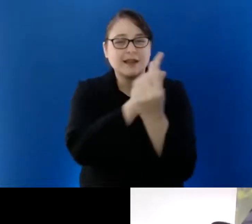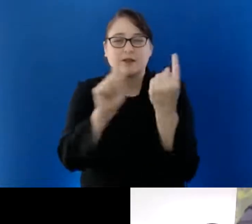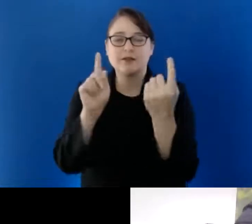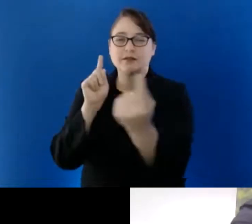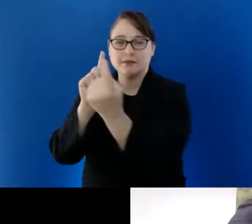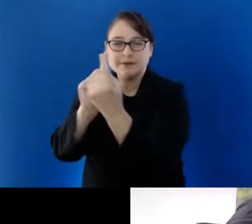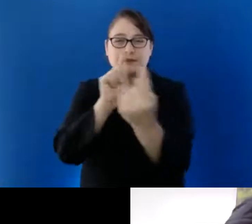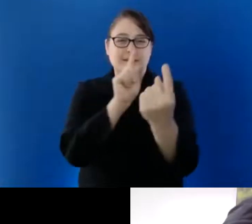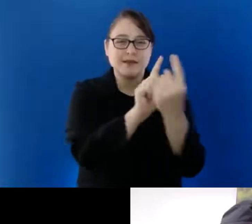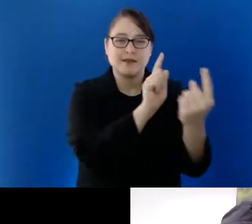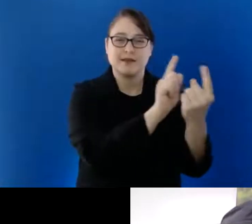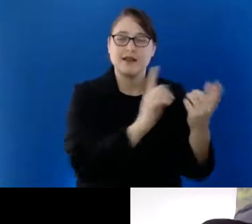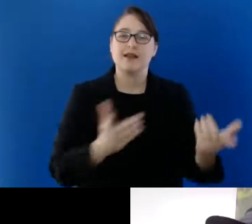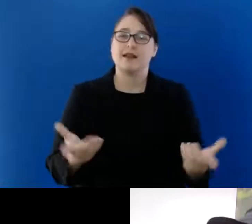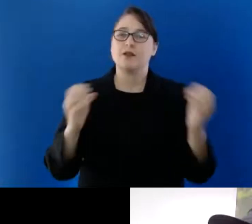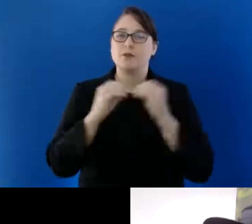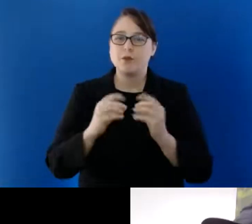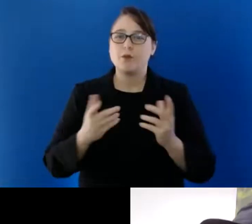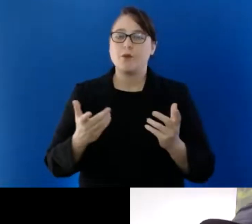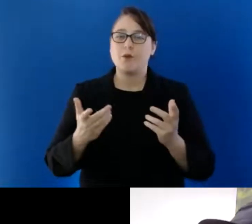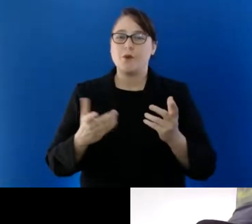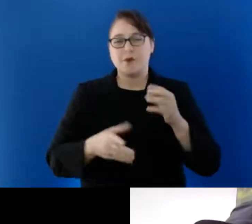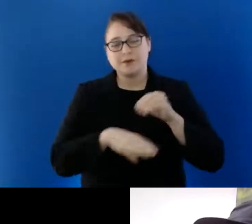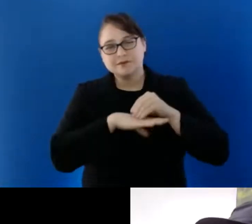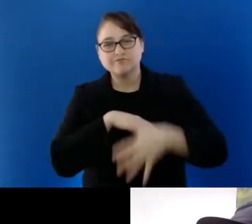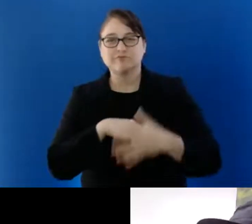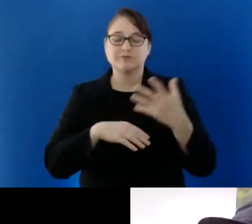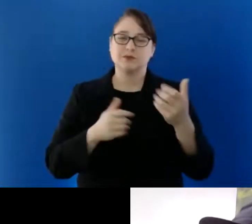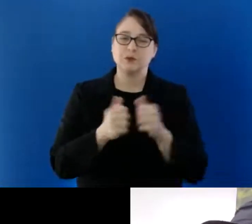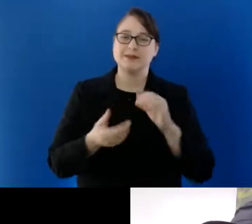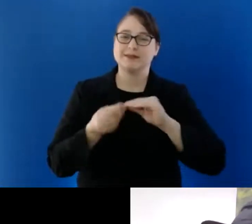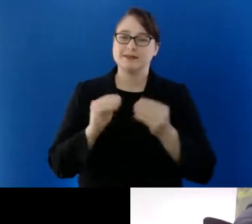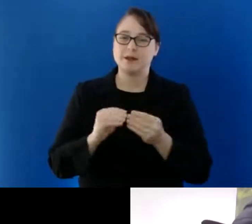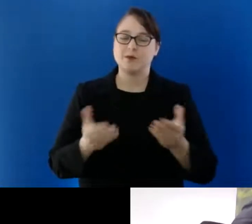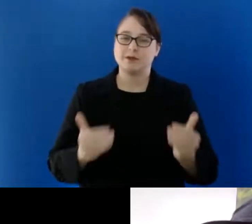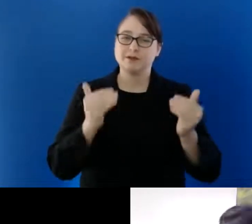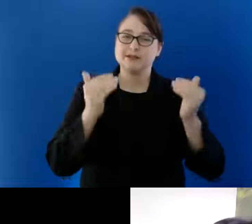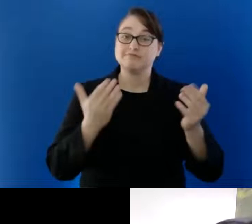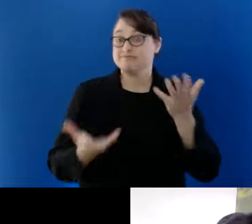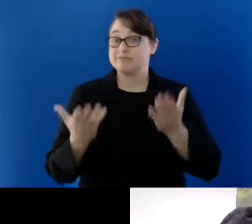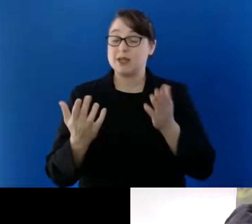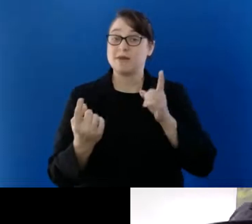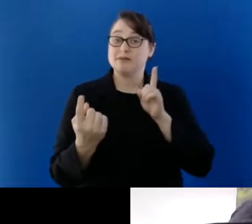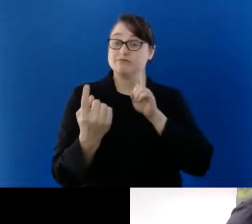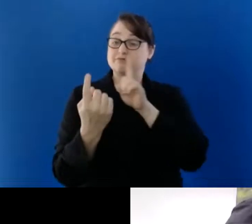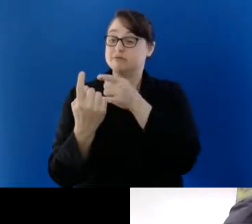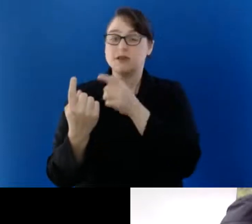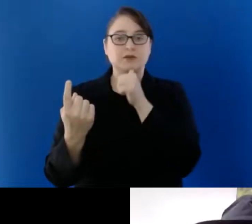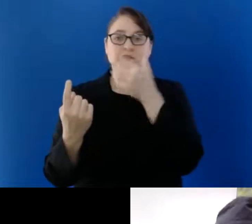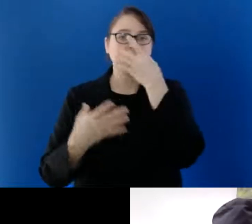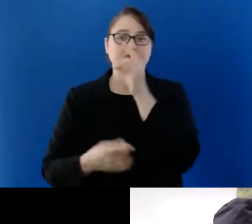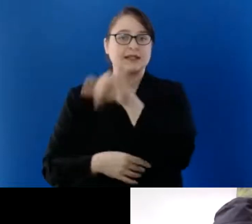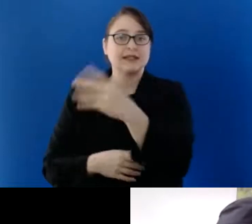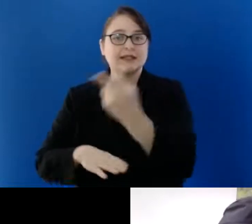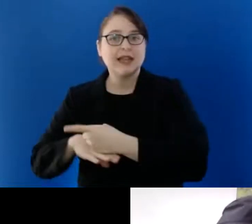have an encounter, and then we have people who may not be interested in that day. And then we have the engagement,